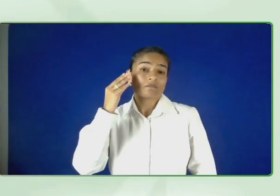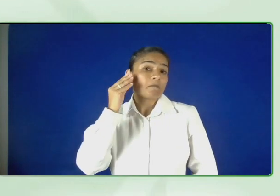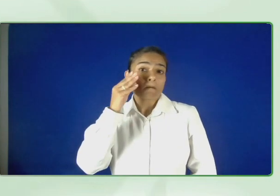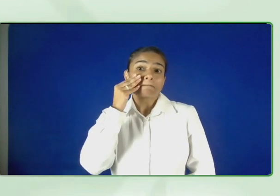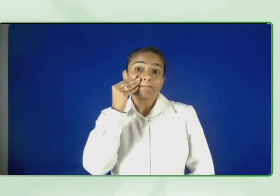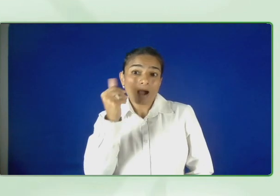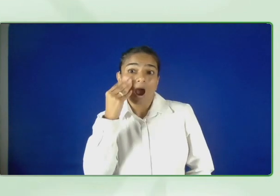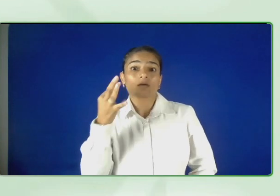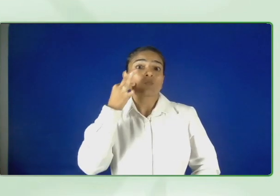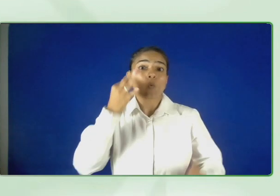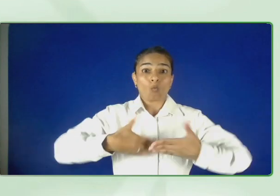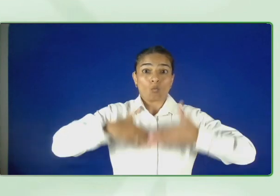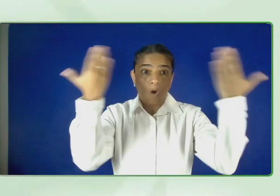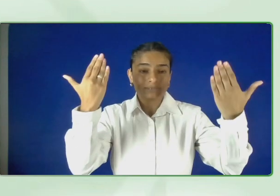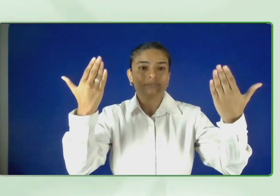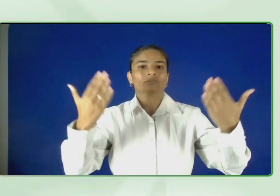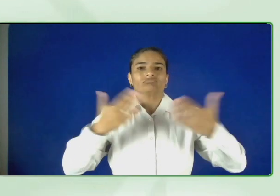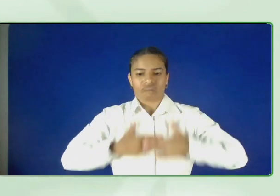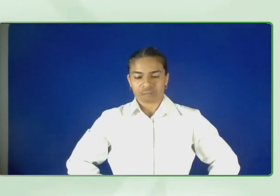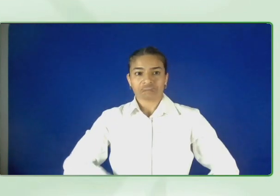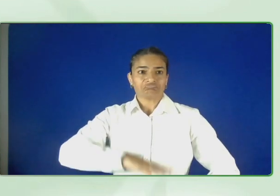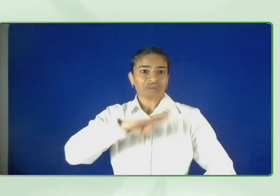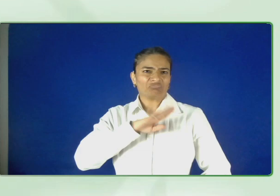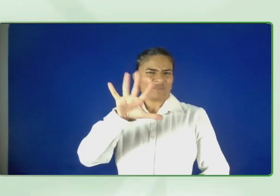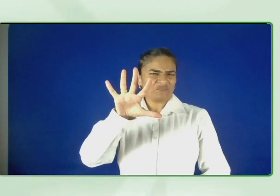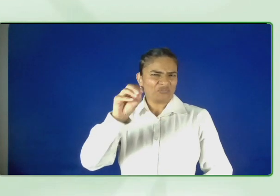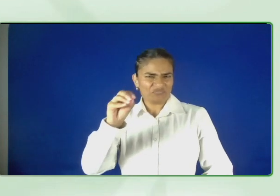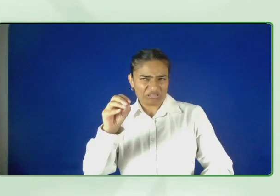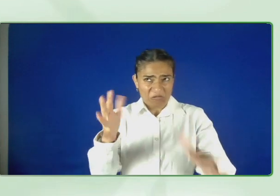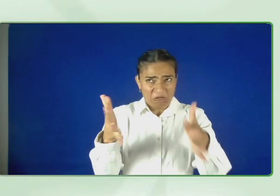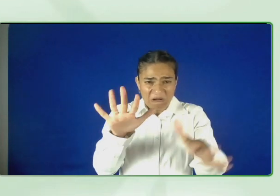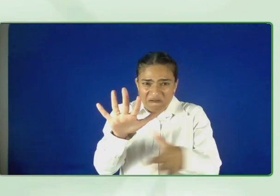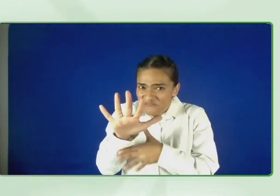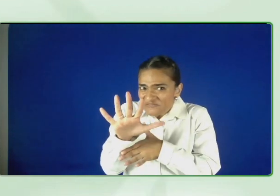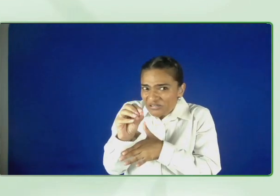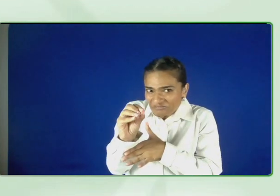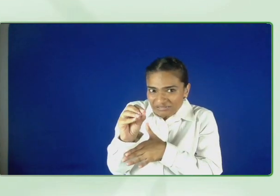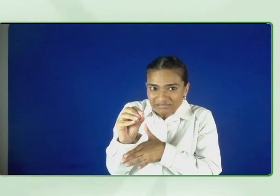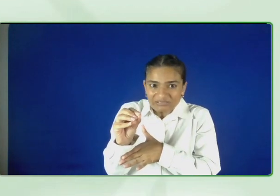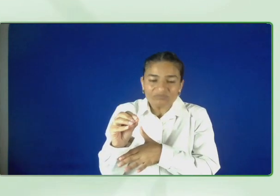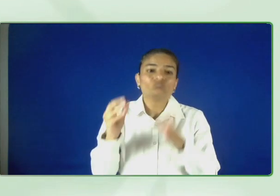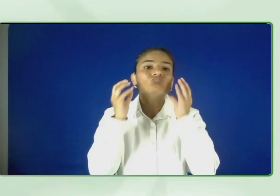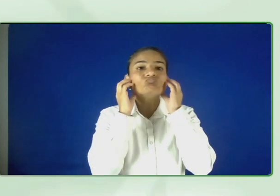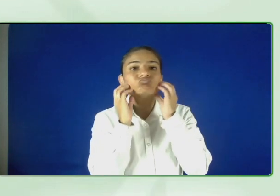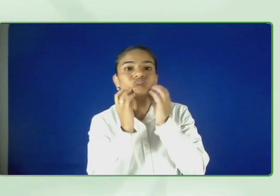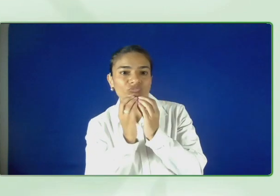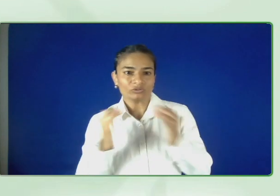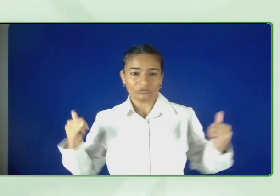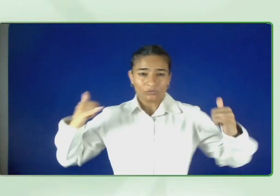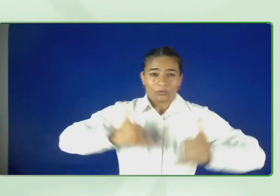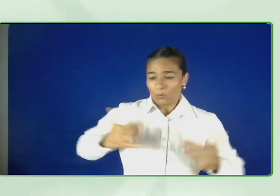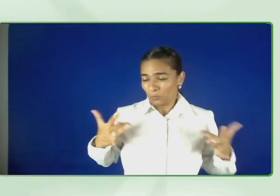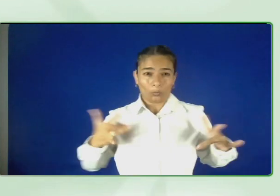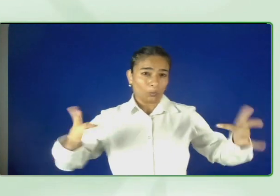early 50s, with a beard and a shiny jacket.